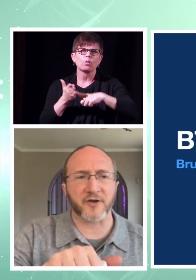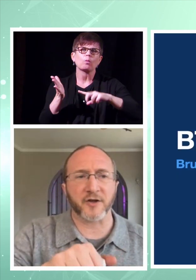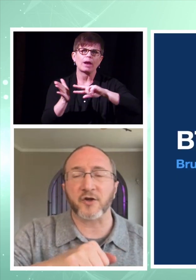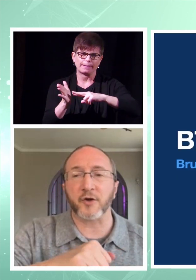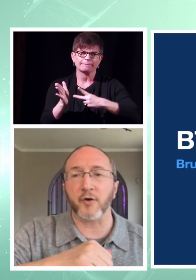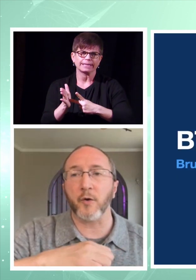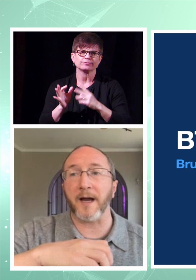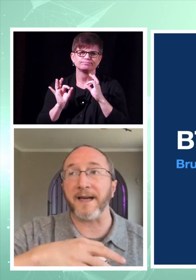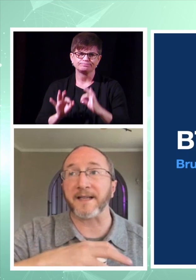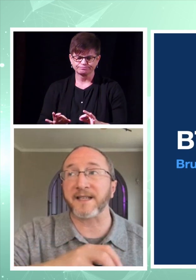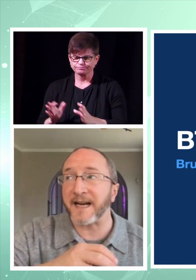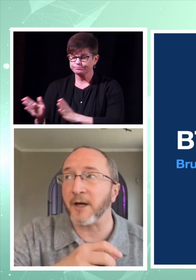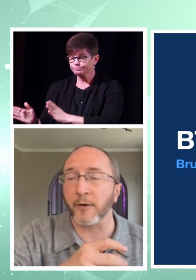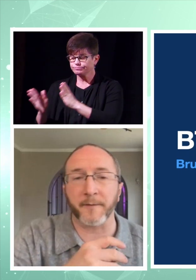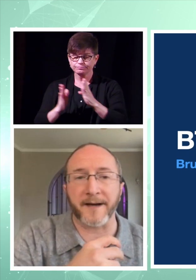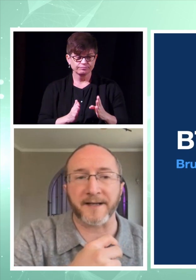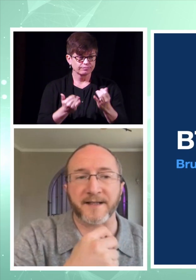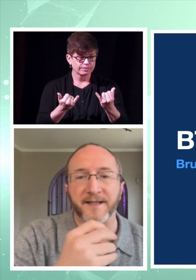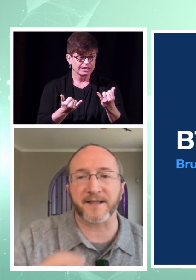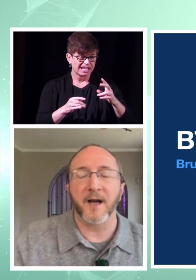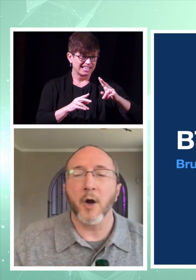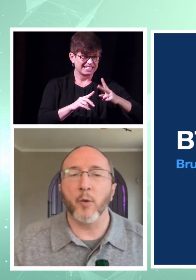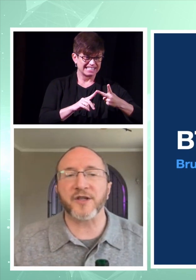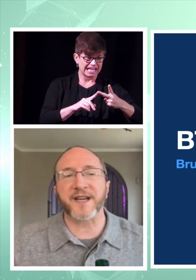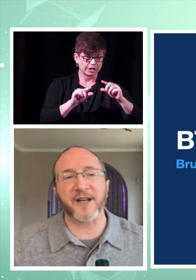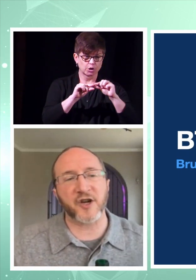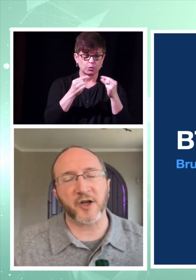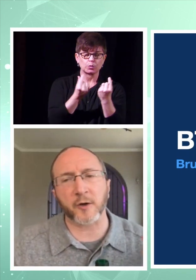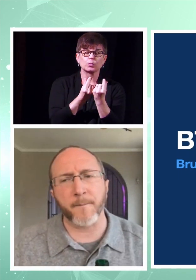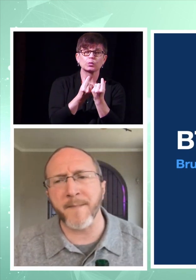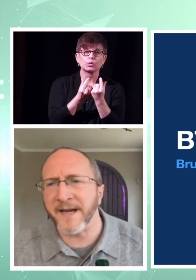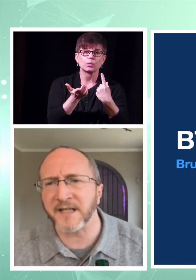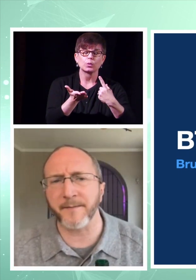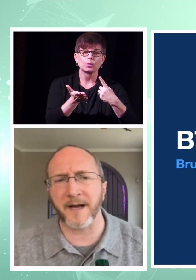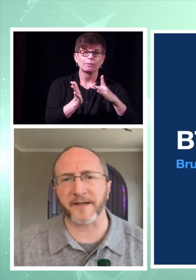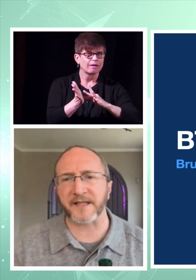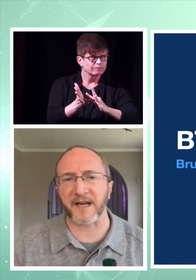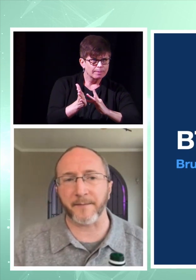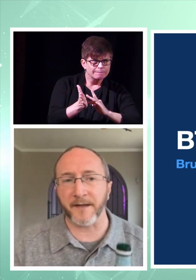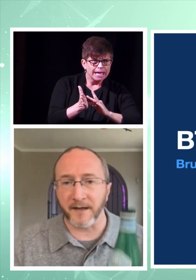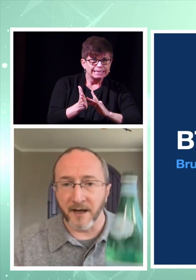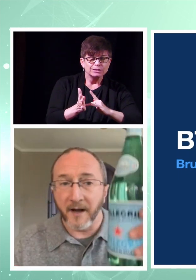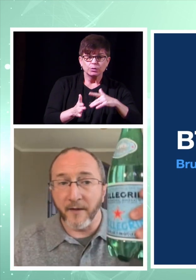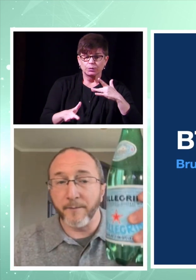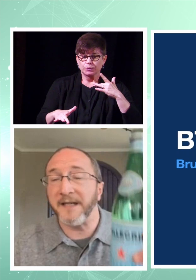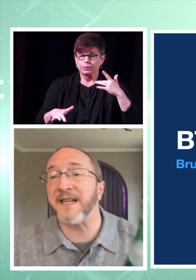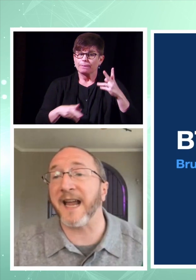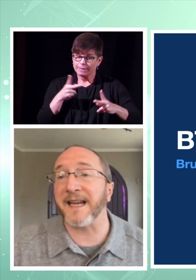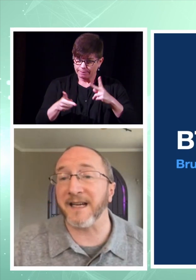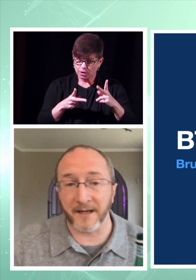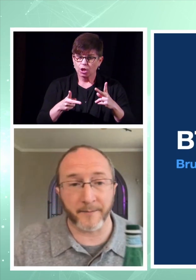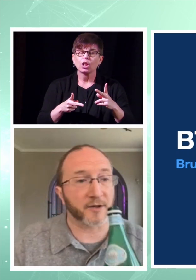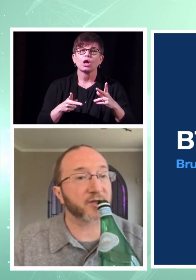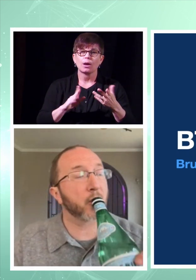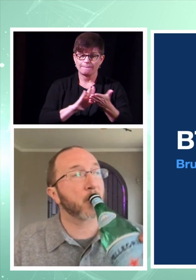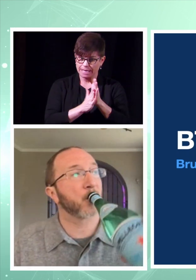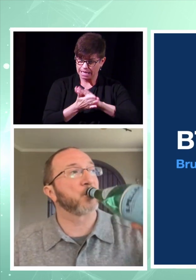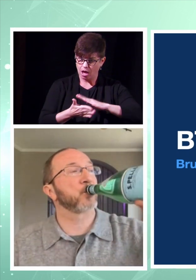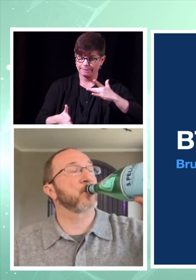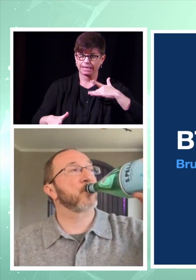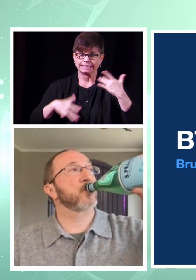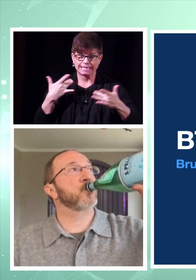my attention to a second group of medicines, which is catching a tremendous amount of excitement, the BTK